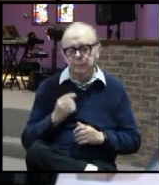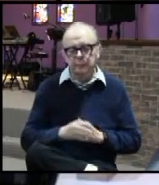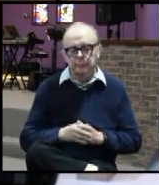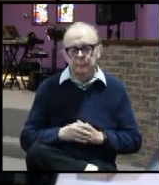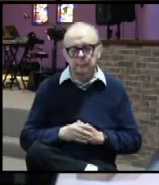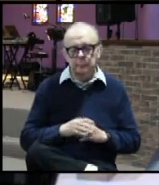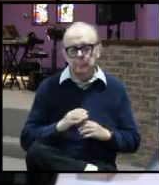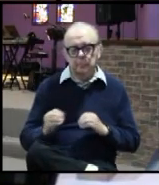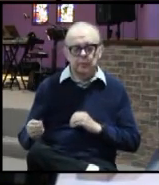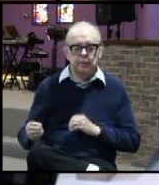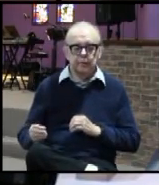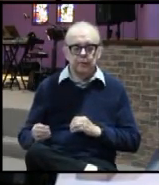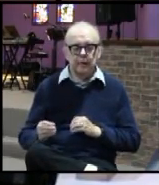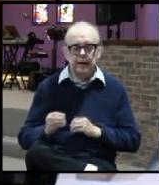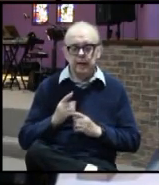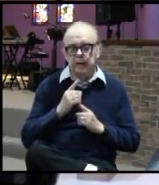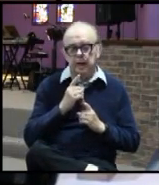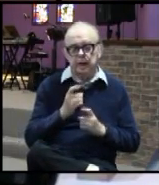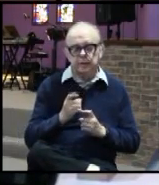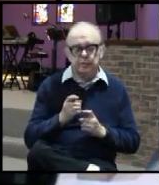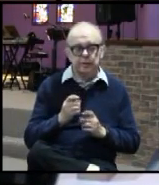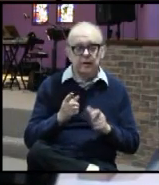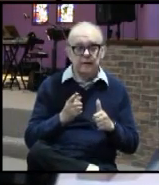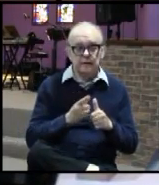put your interests first.